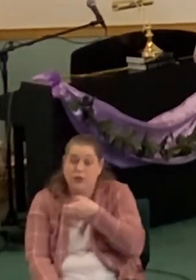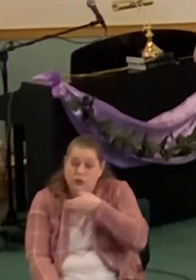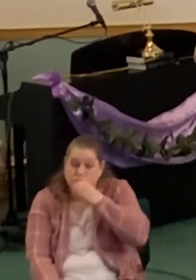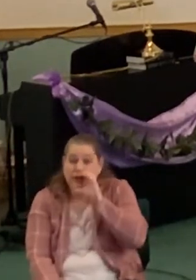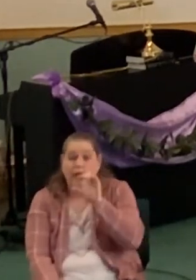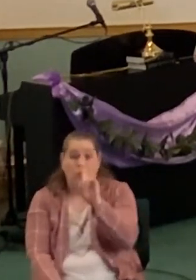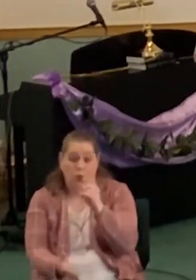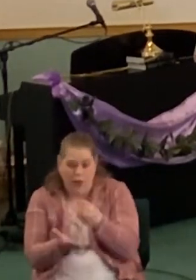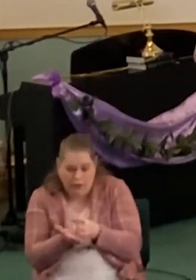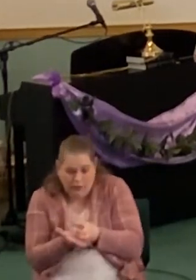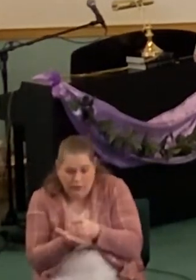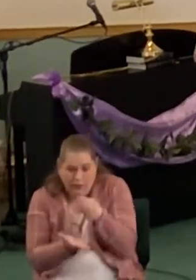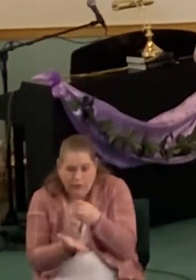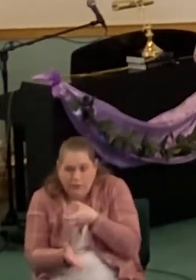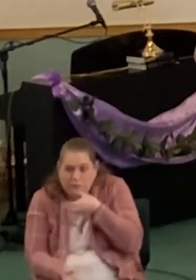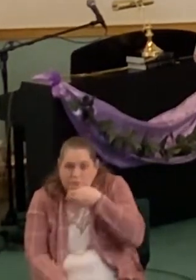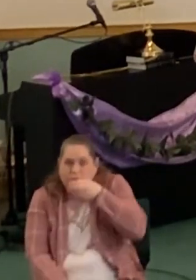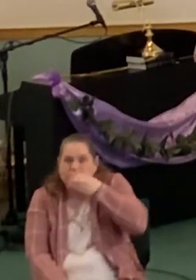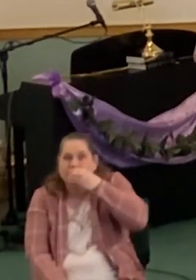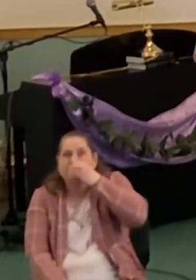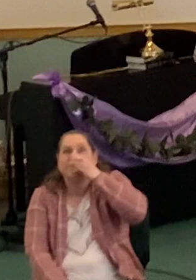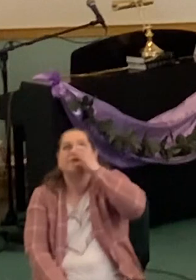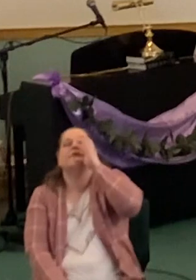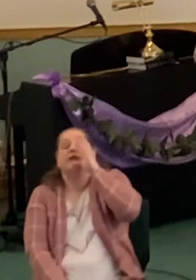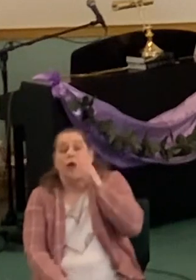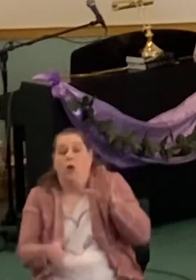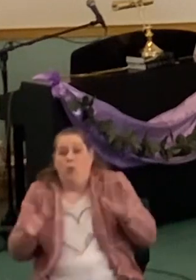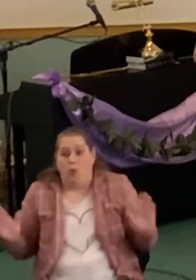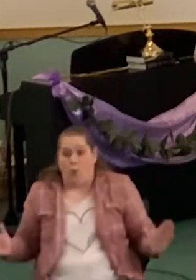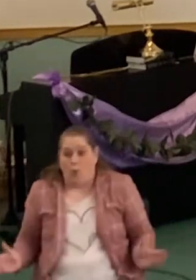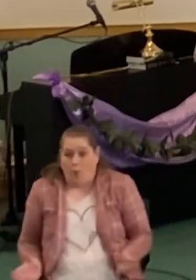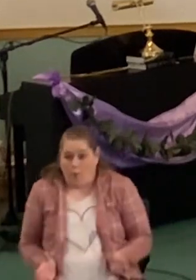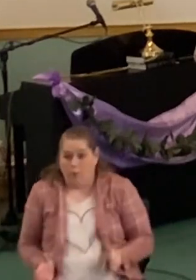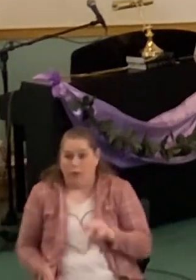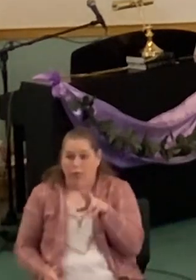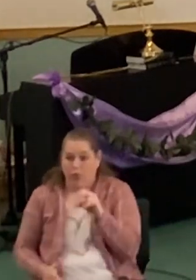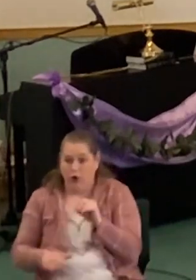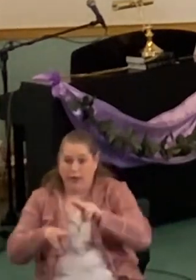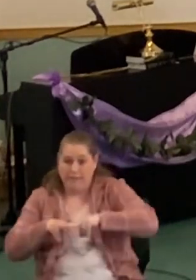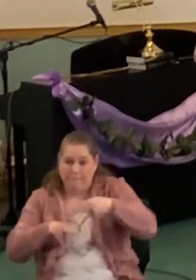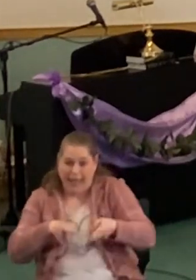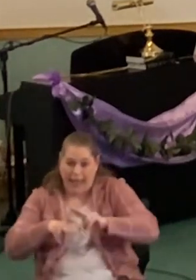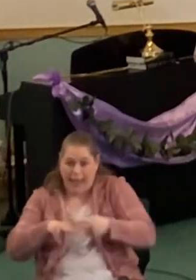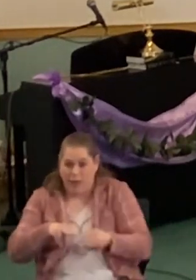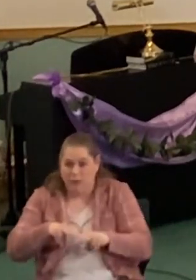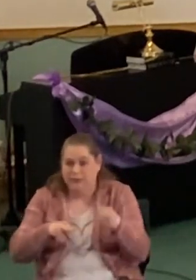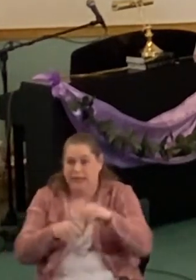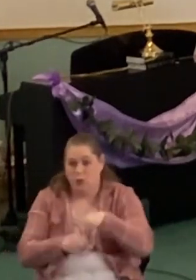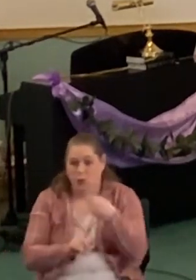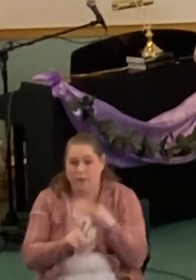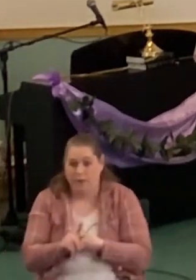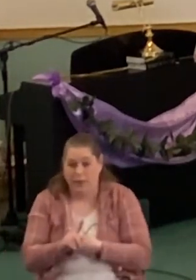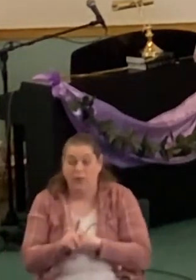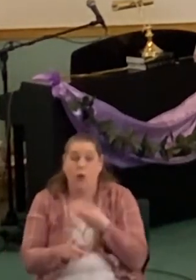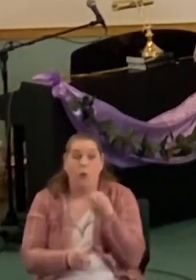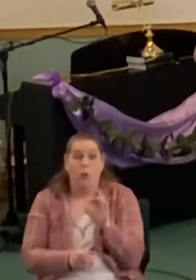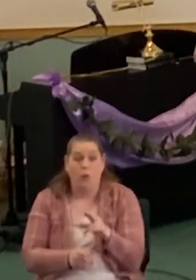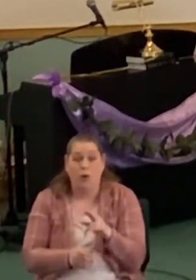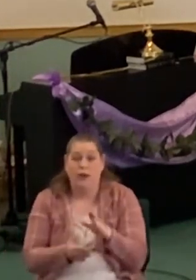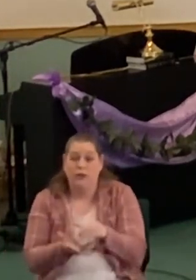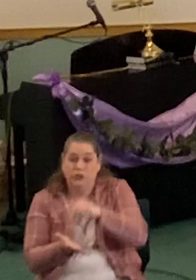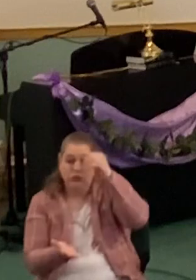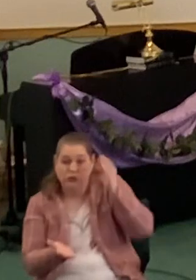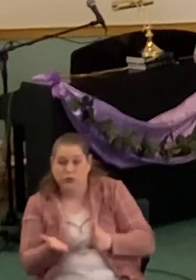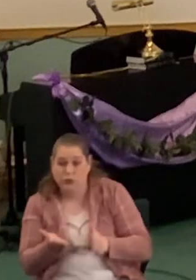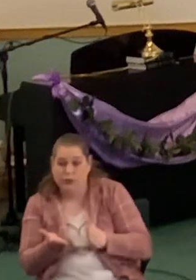month, is often said on YouTube that I hear. Or student loan forgiveness bill,